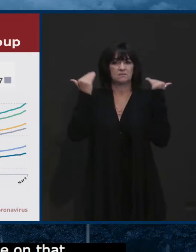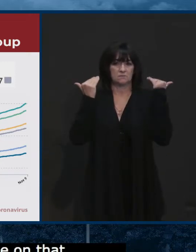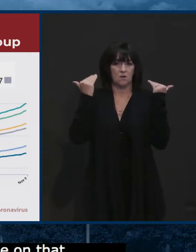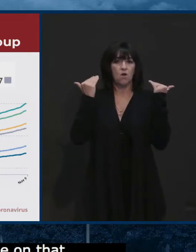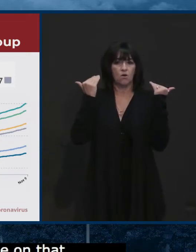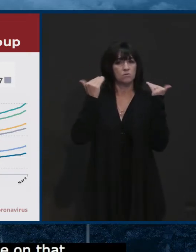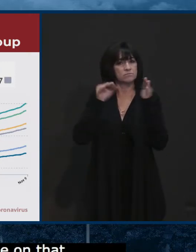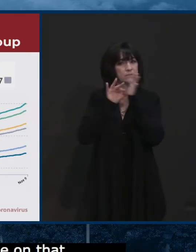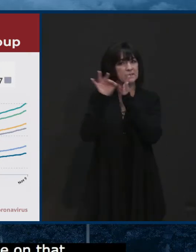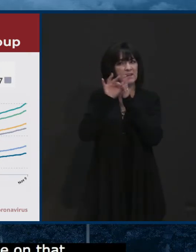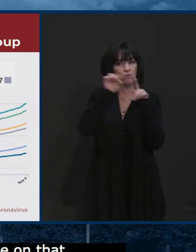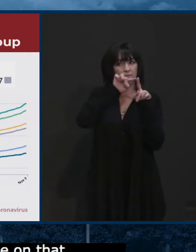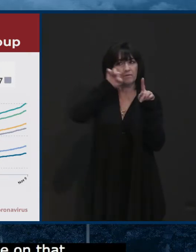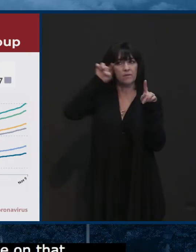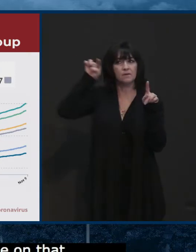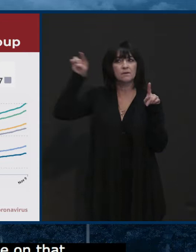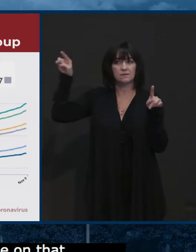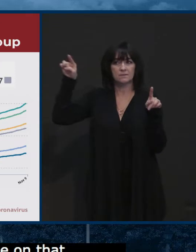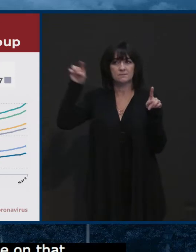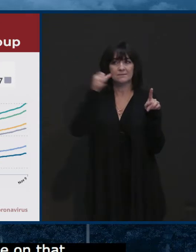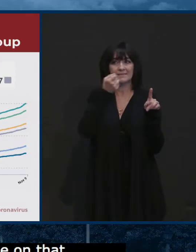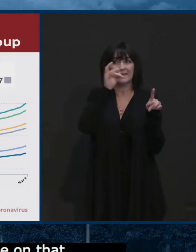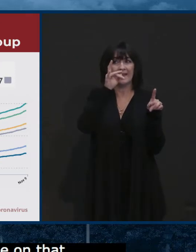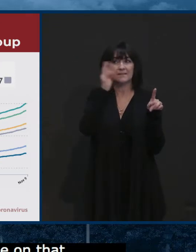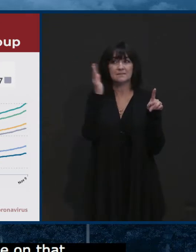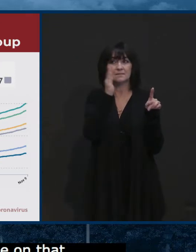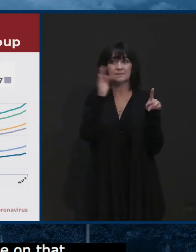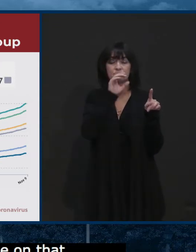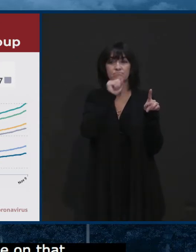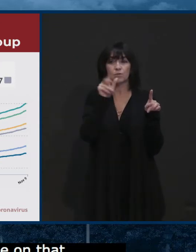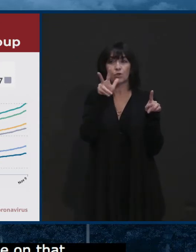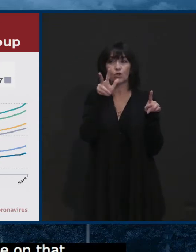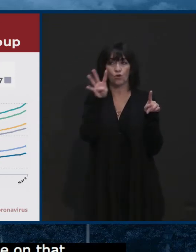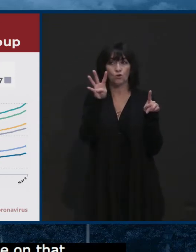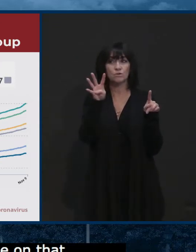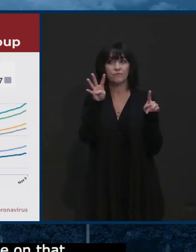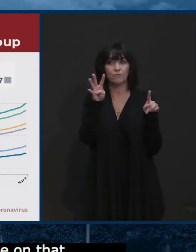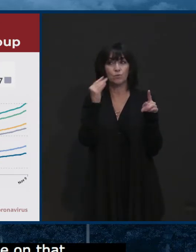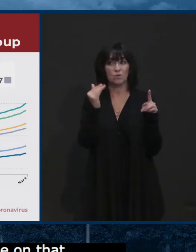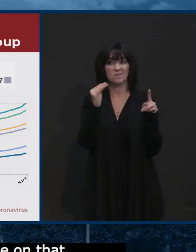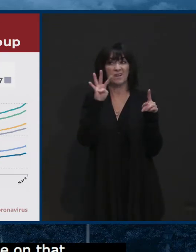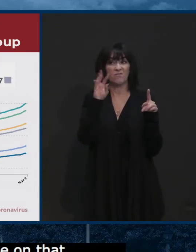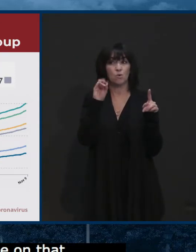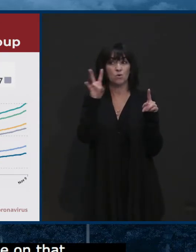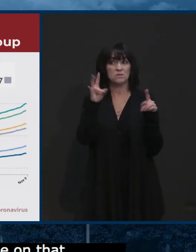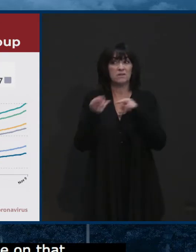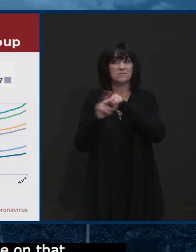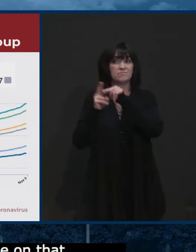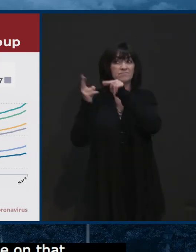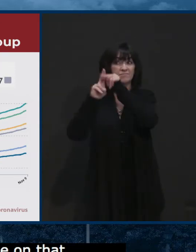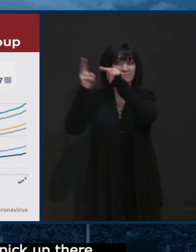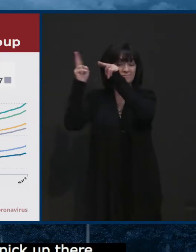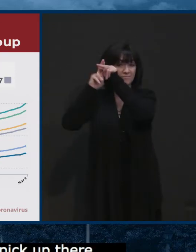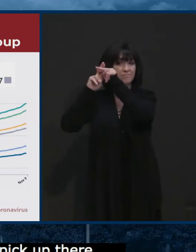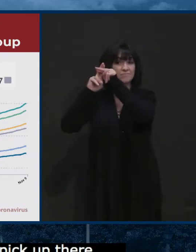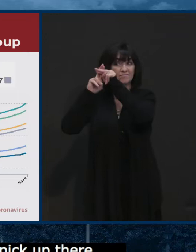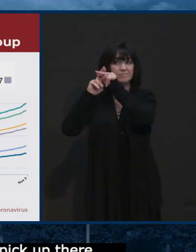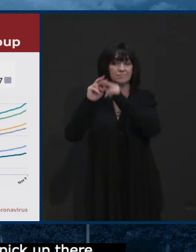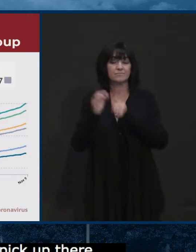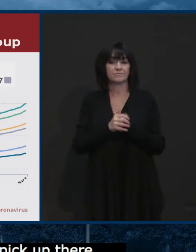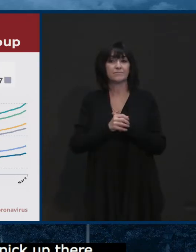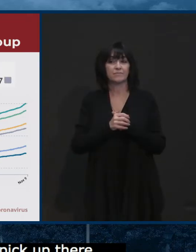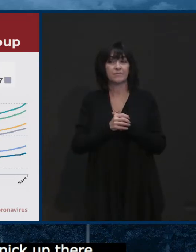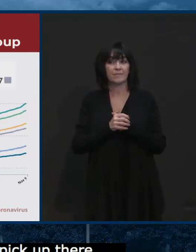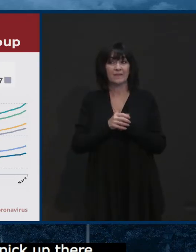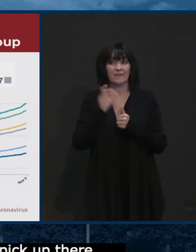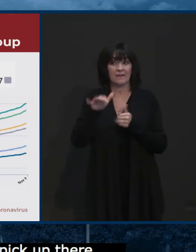through 34, you can see it's starting to pick up there, and it has been separating itself, meaning